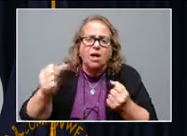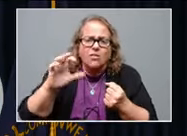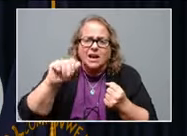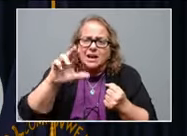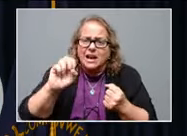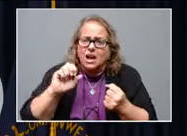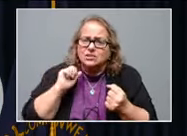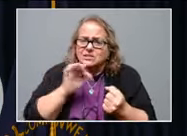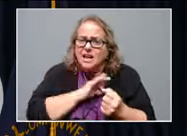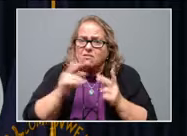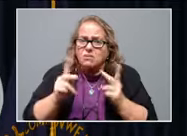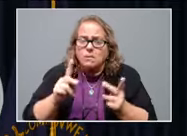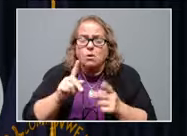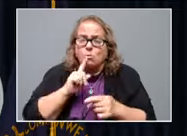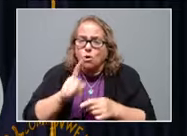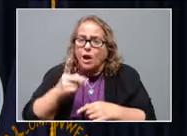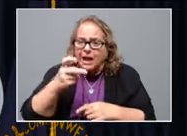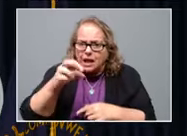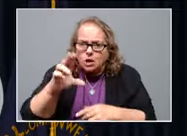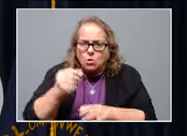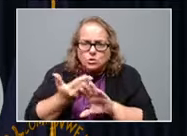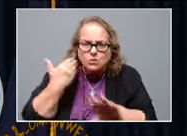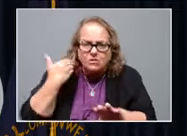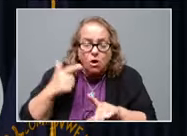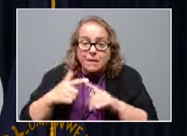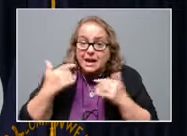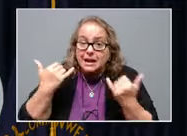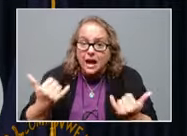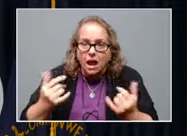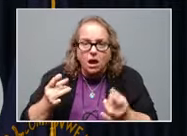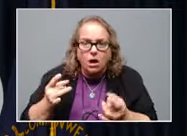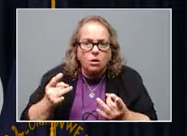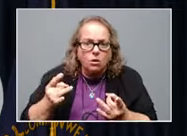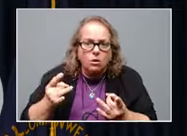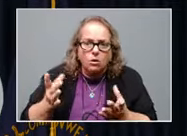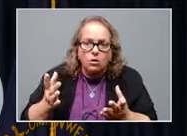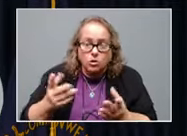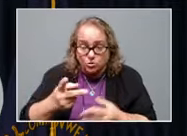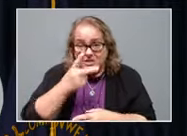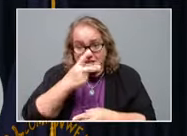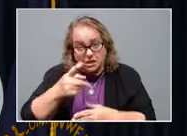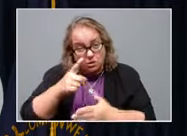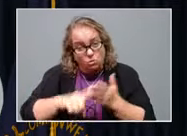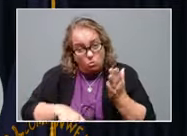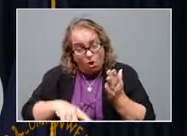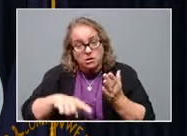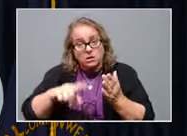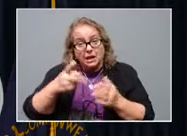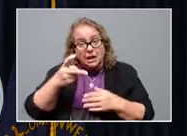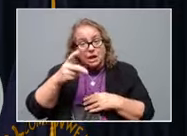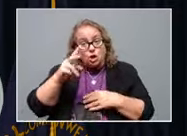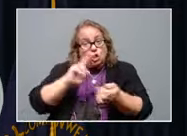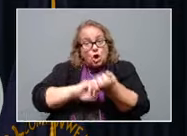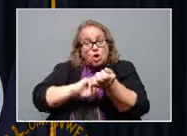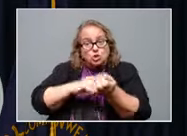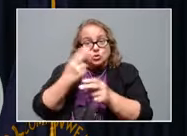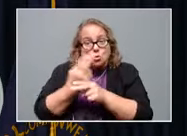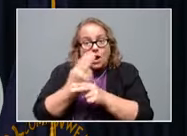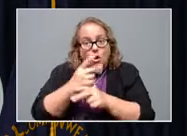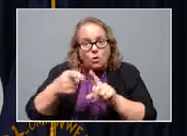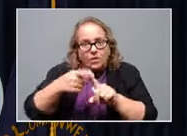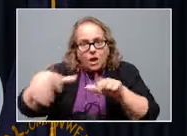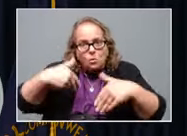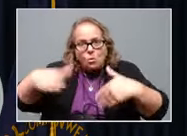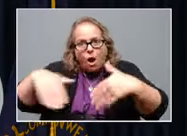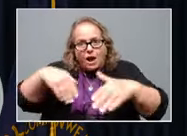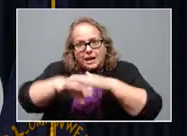remember, for those that don't want to wear a mask, have we seen the videos of what they're wearing when they walk into a COVID unit? I mean, they look like they're walking on the moon. That's